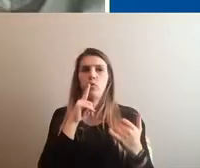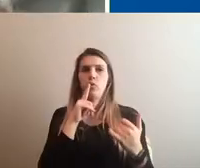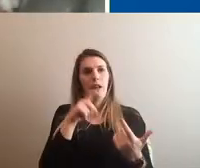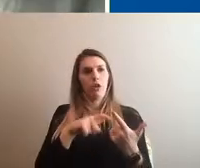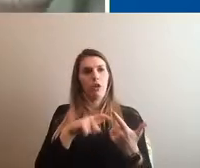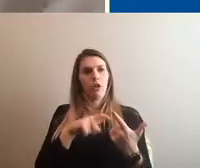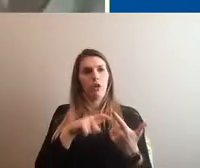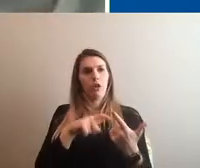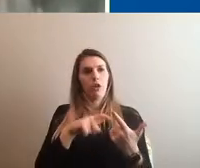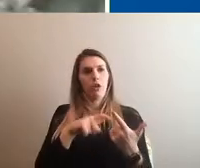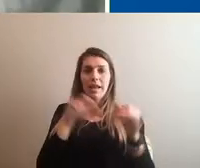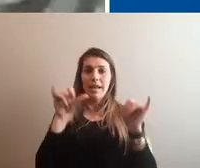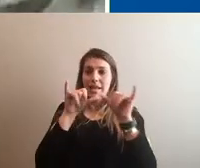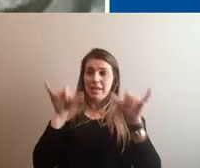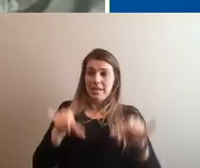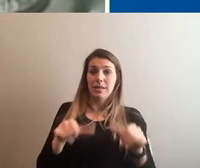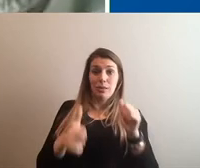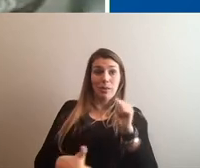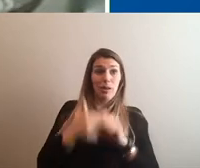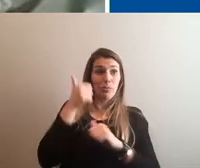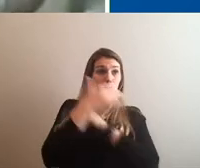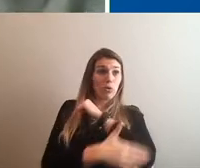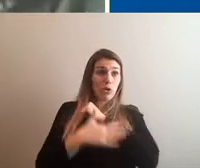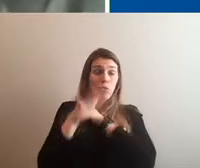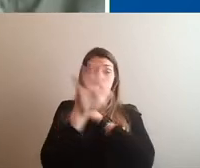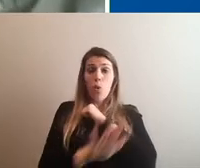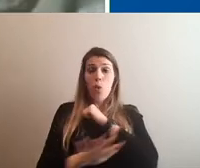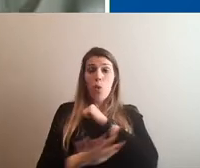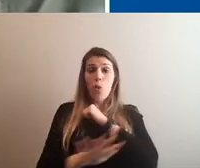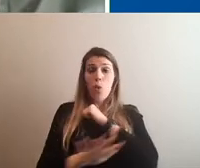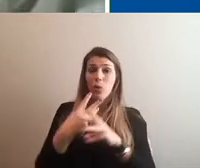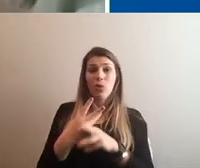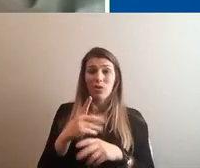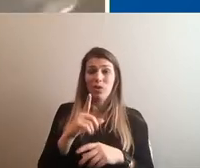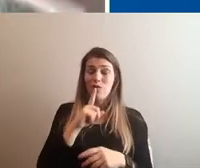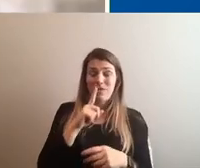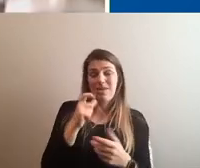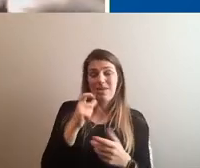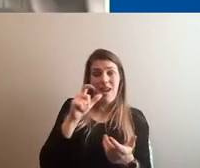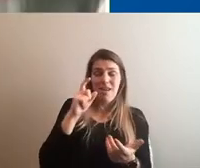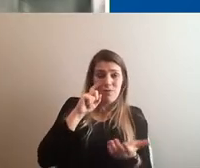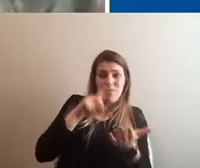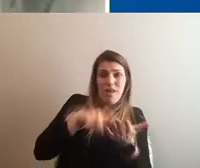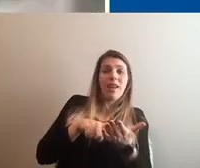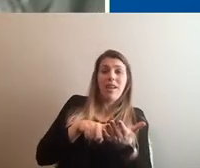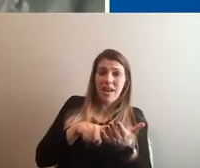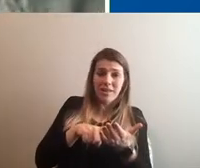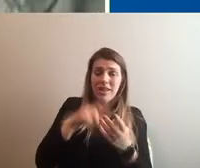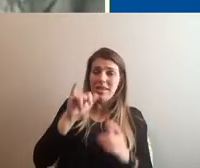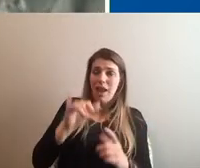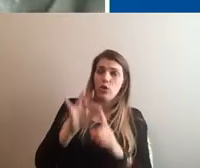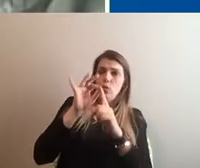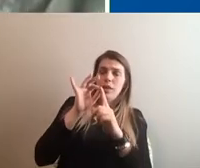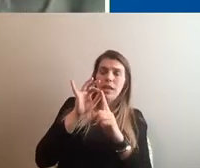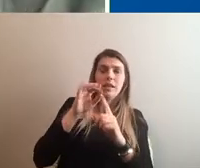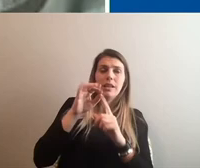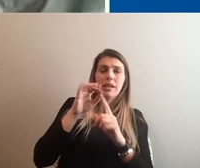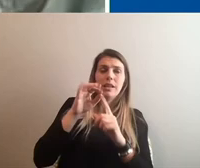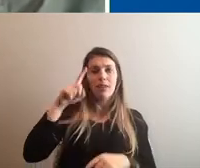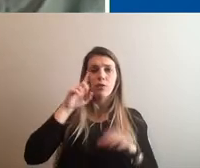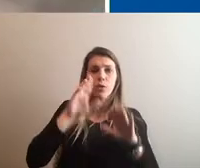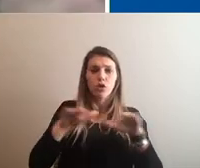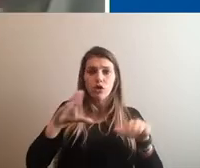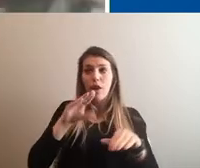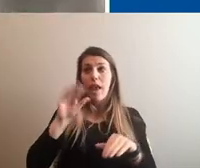that systems in most countries of the world have failed to recognize the unique and special needs of children and their